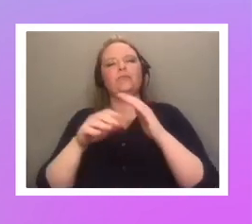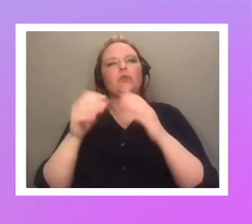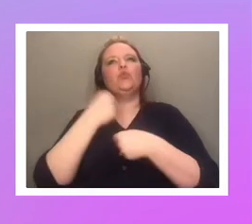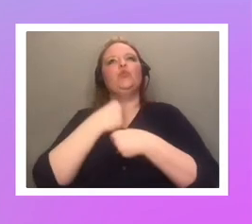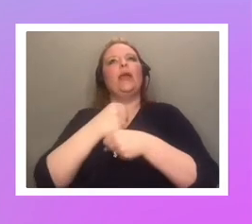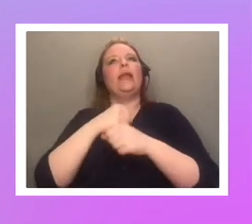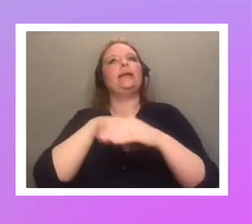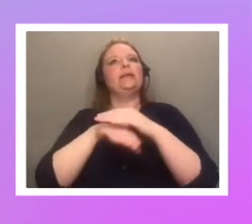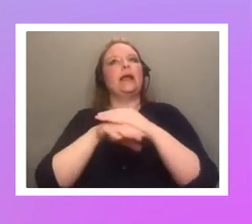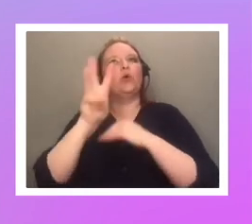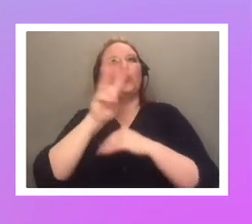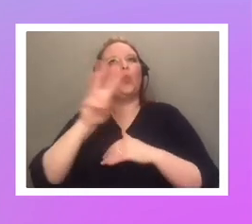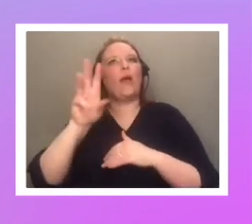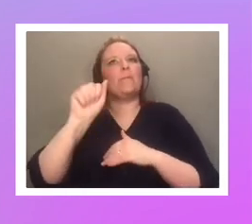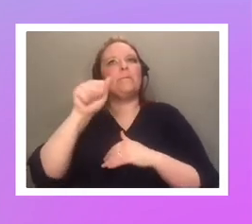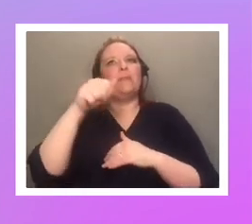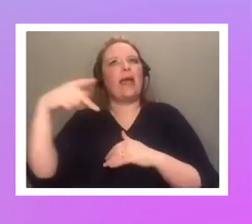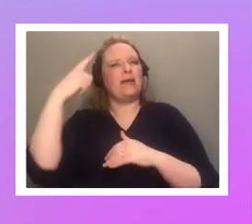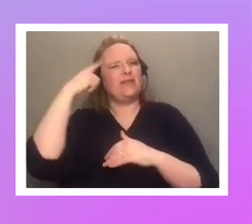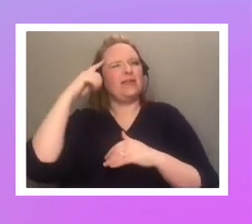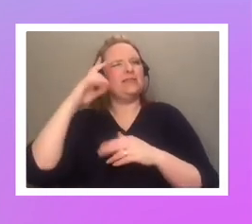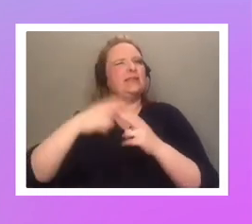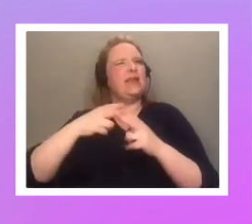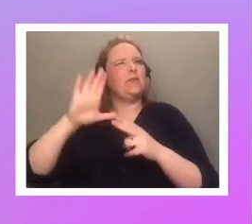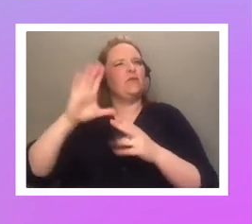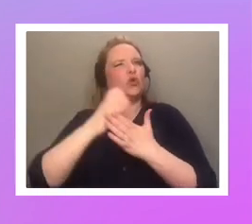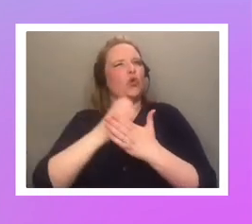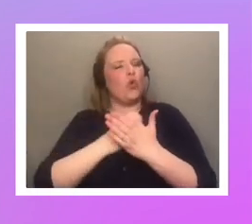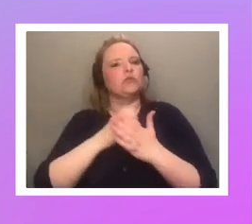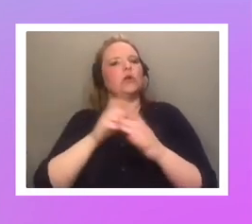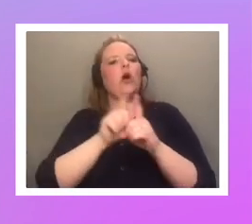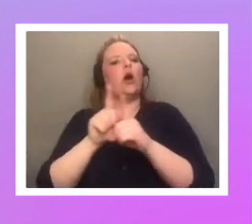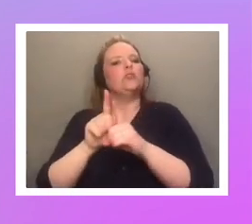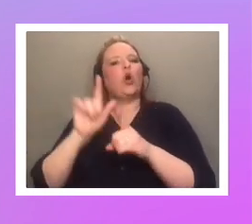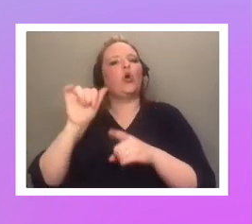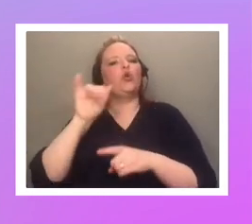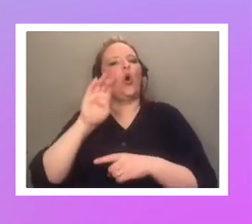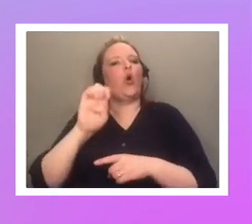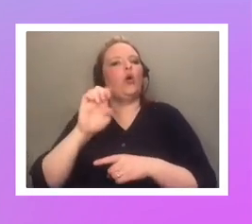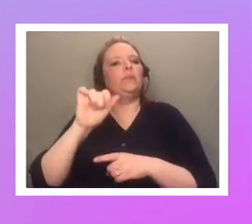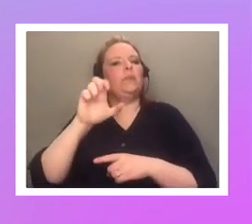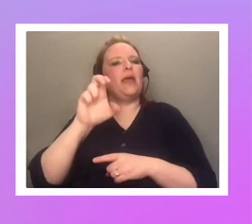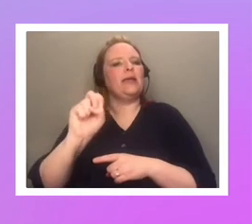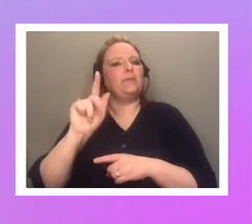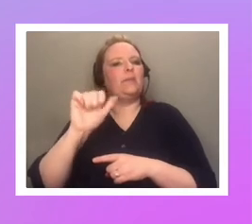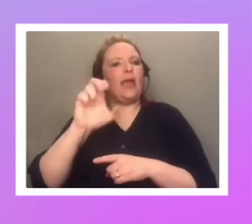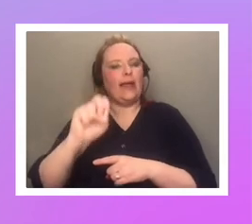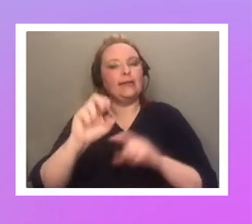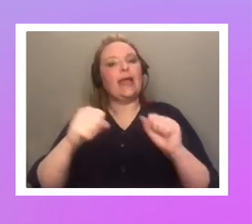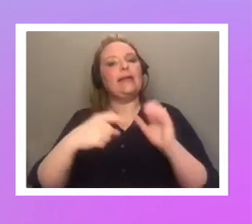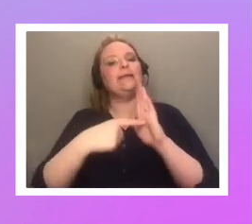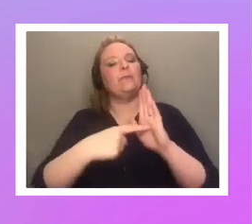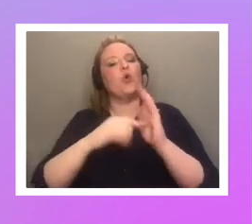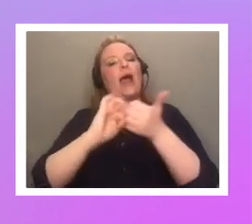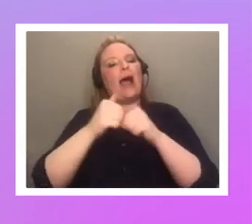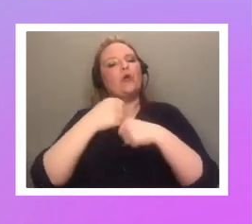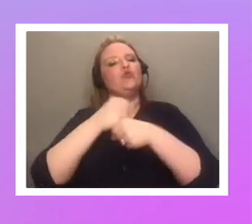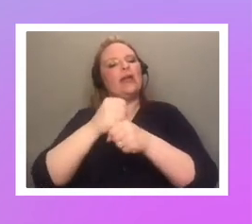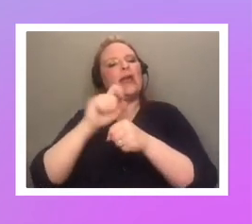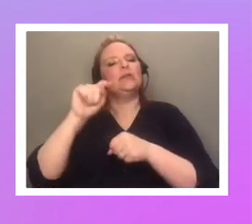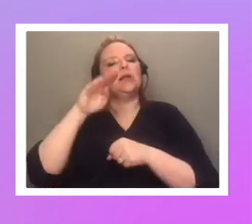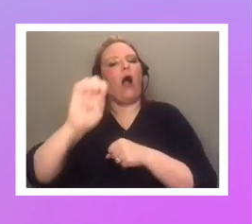Making Accessible Web Apps, I believe is the name of the EGHAG course, and also in this CodePen, where she demonstrates how you can create a